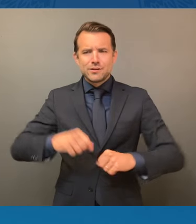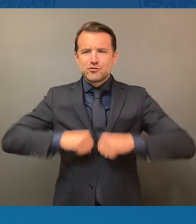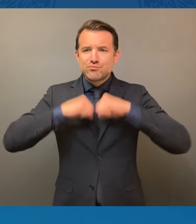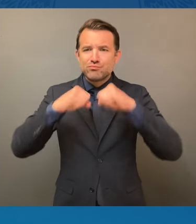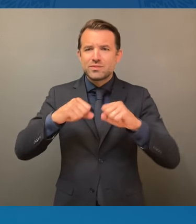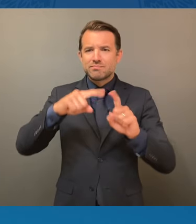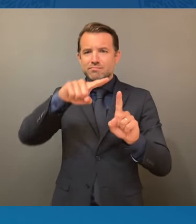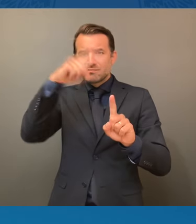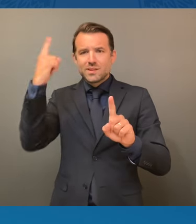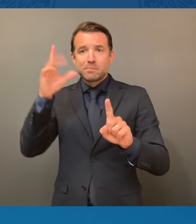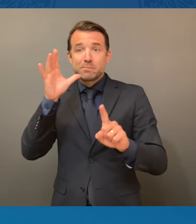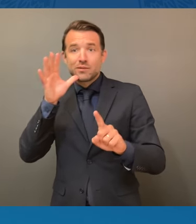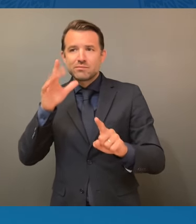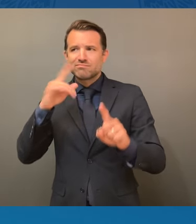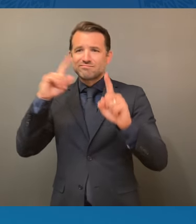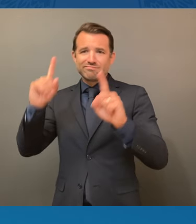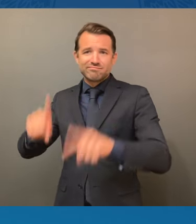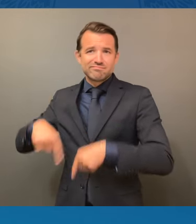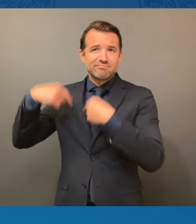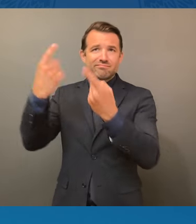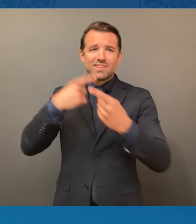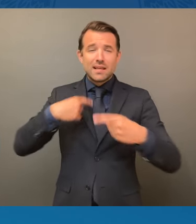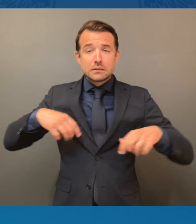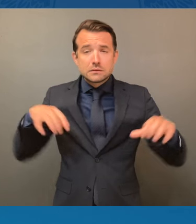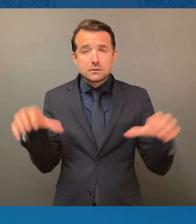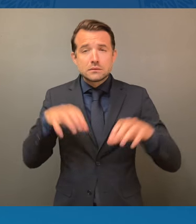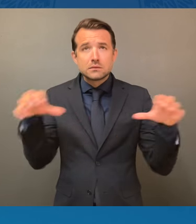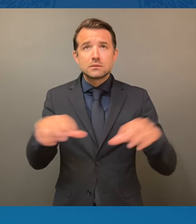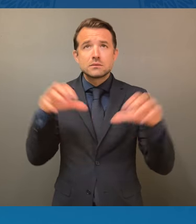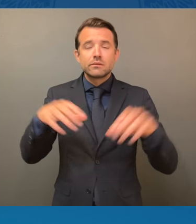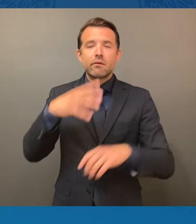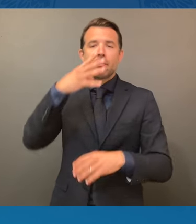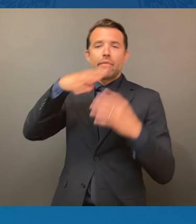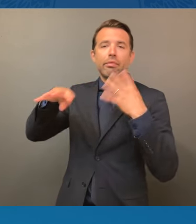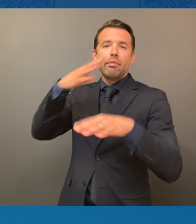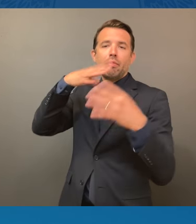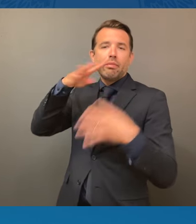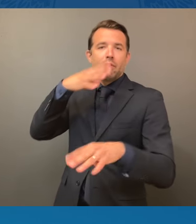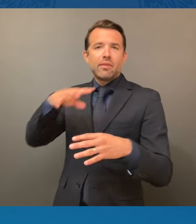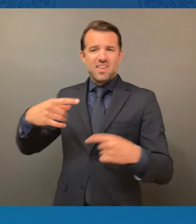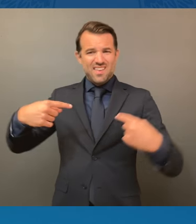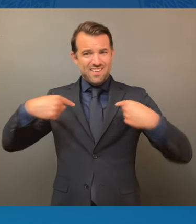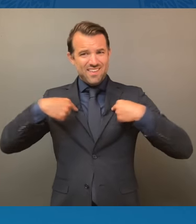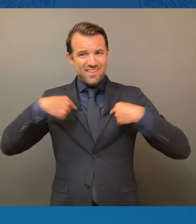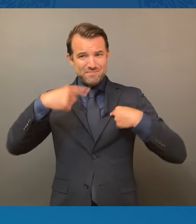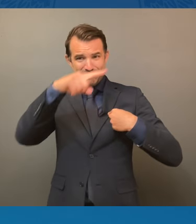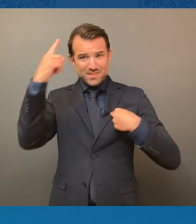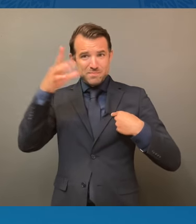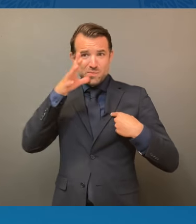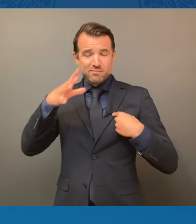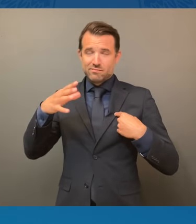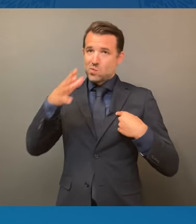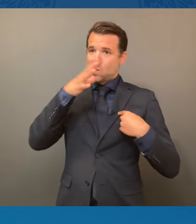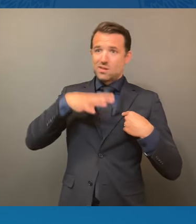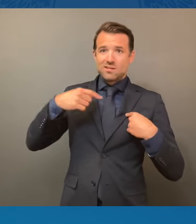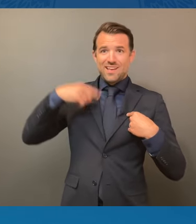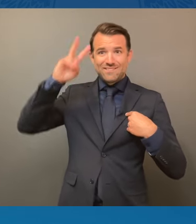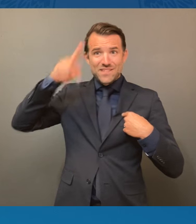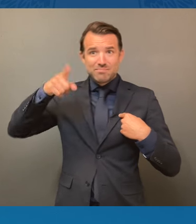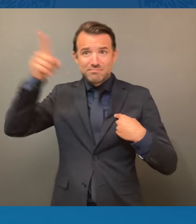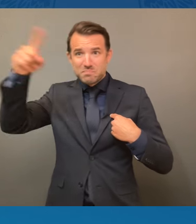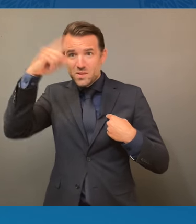Black woman and fervent advocate for our community, Vice President Harris has and continues to advocate